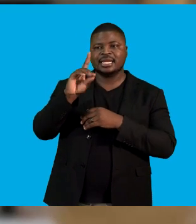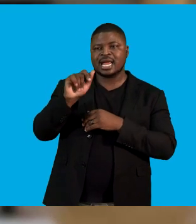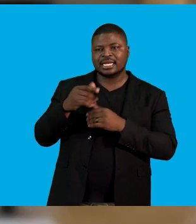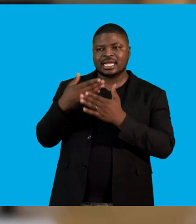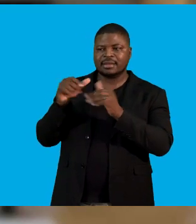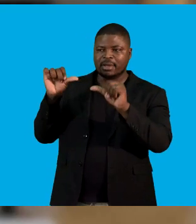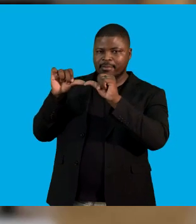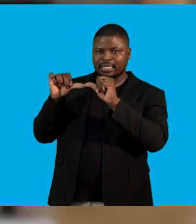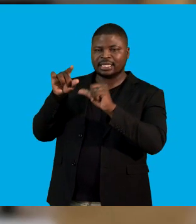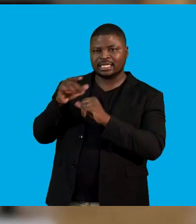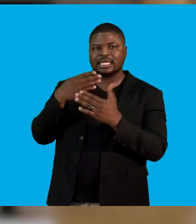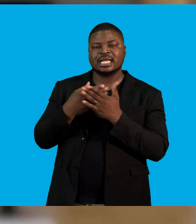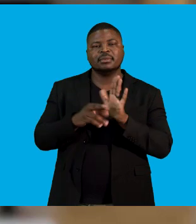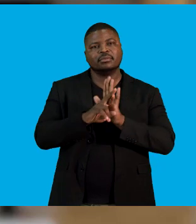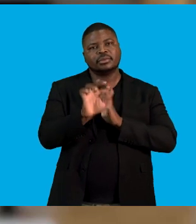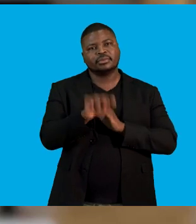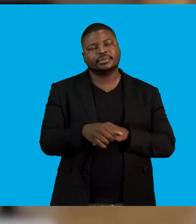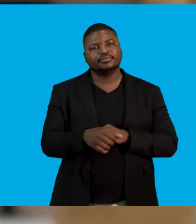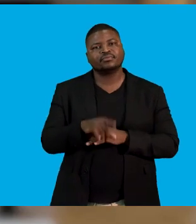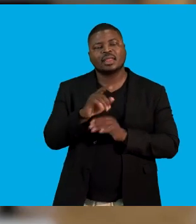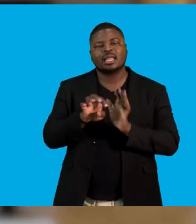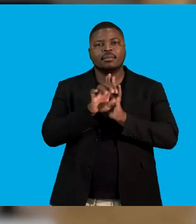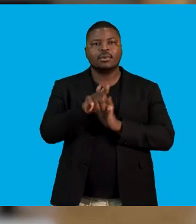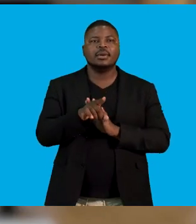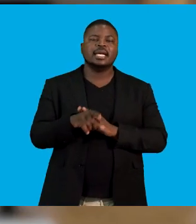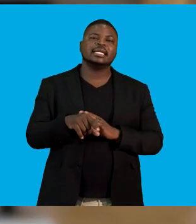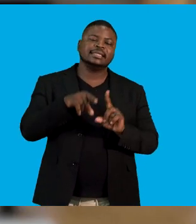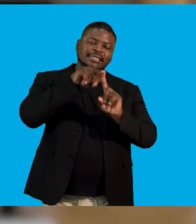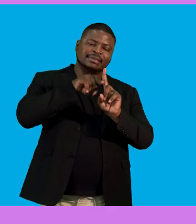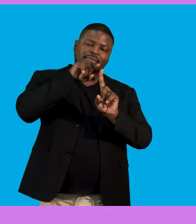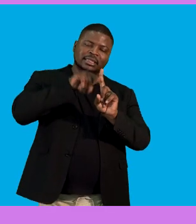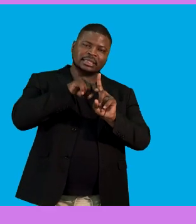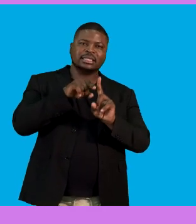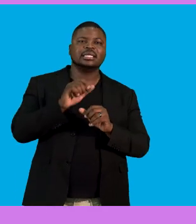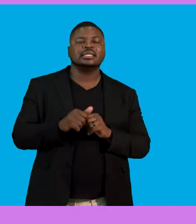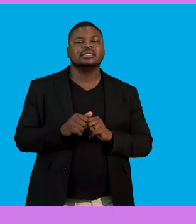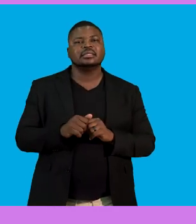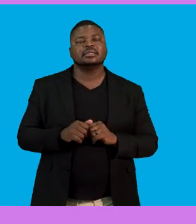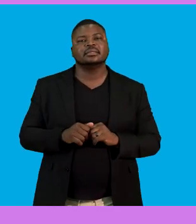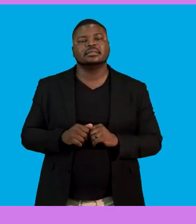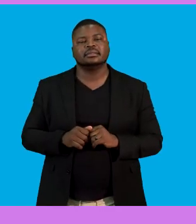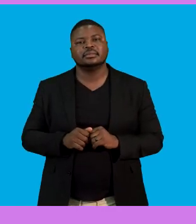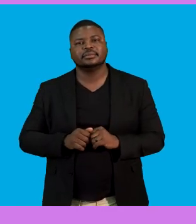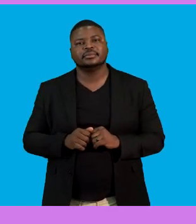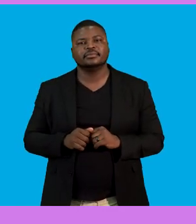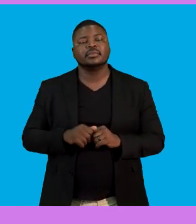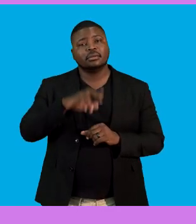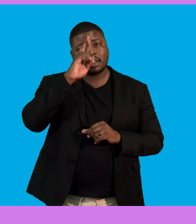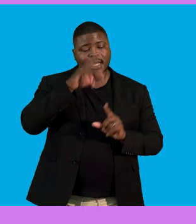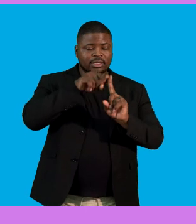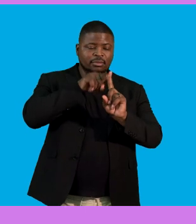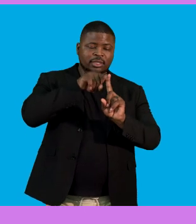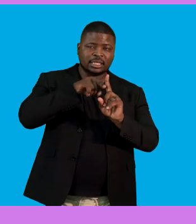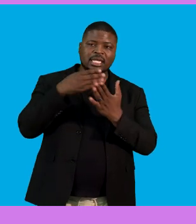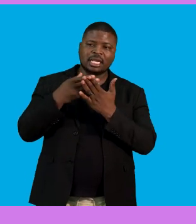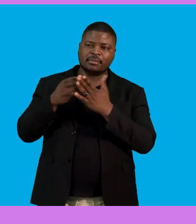can be represented on a histogram. So an example, temperature can be measured. So we can represent temperature there,